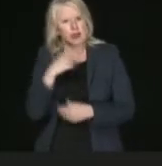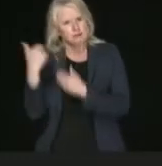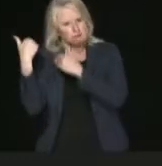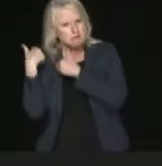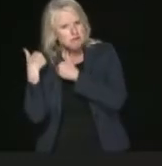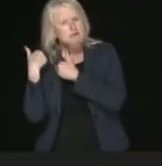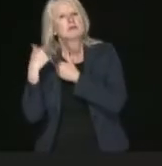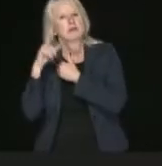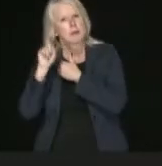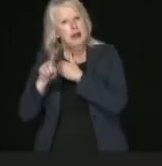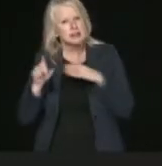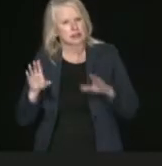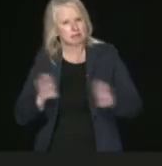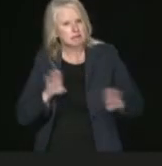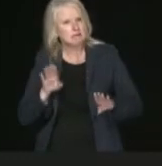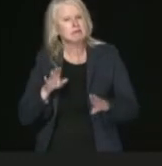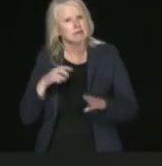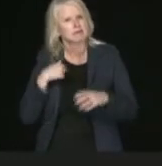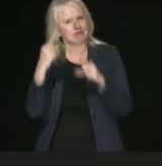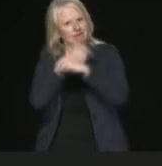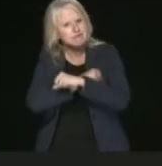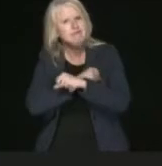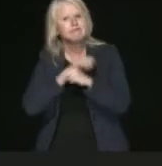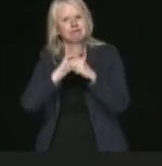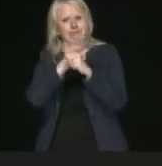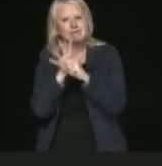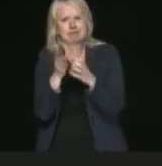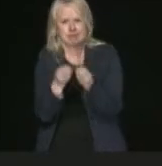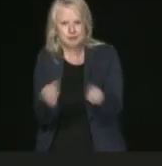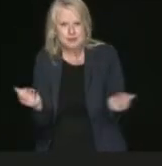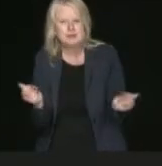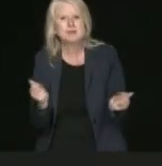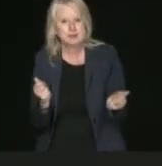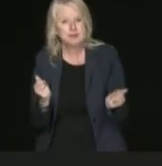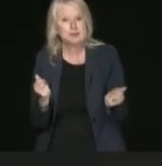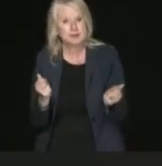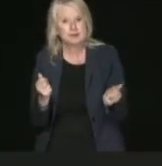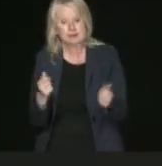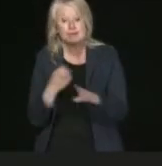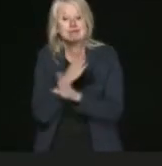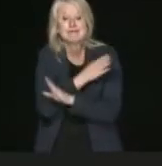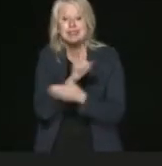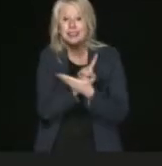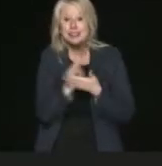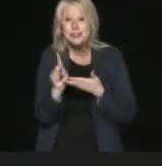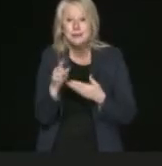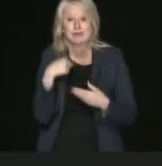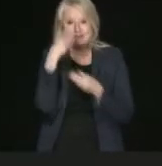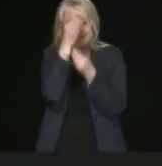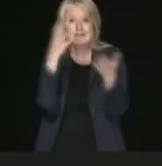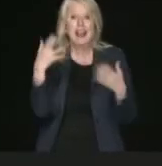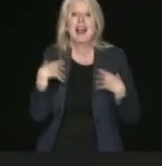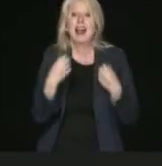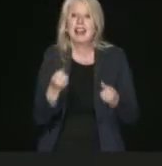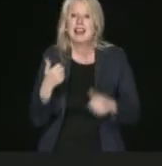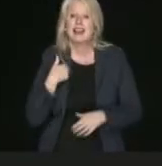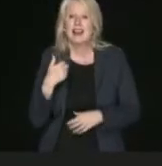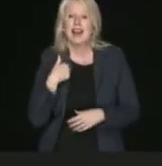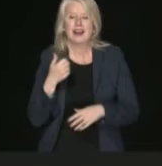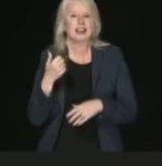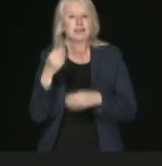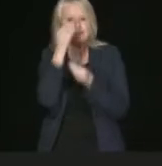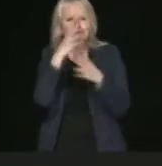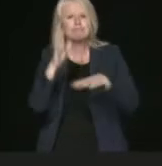counter coronavirus. Earlier this week, I mentioned that Health Canada had launched a call